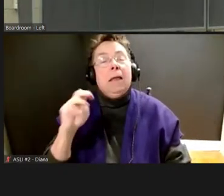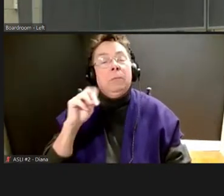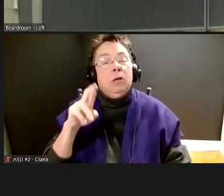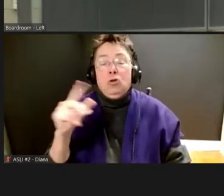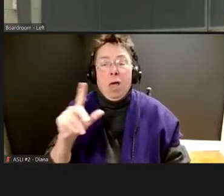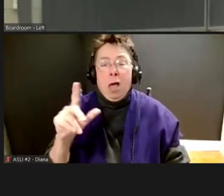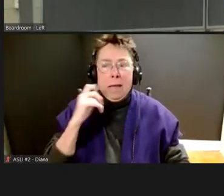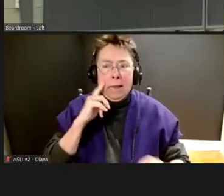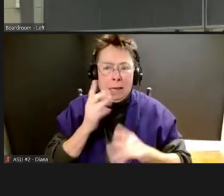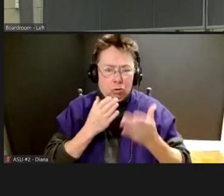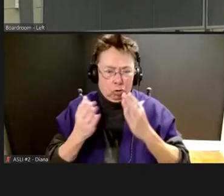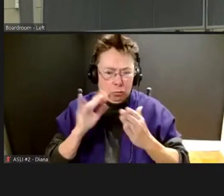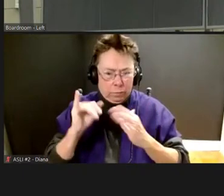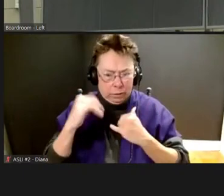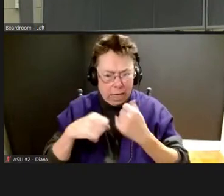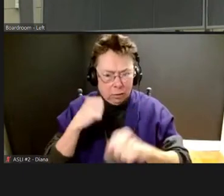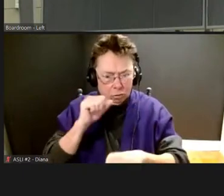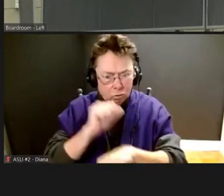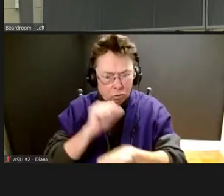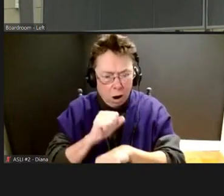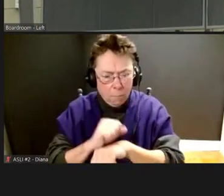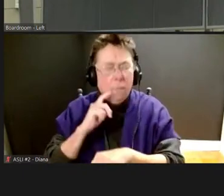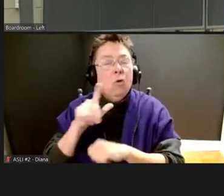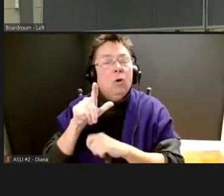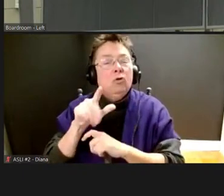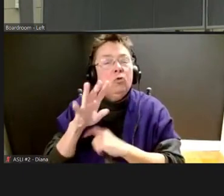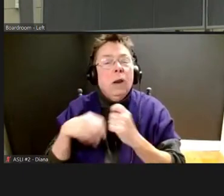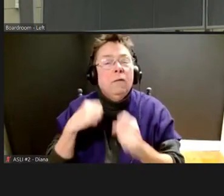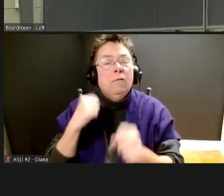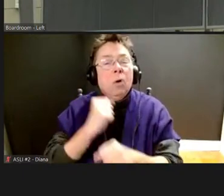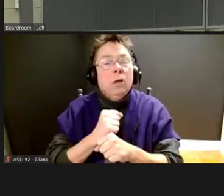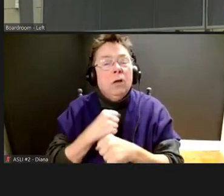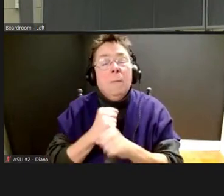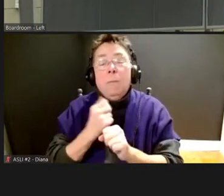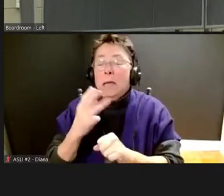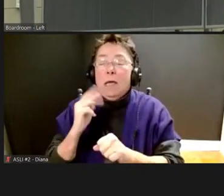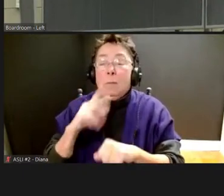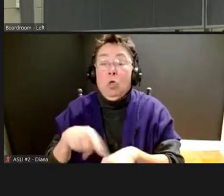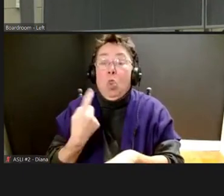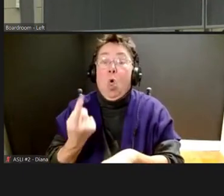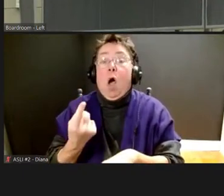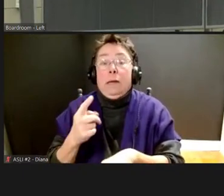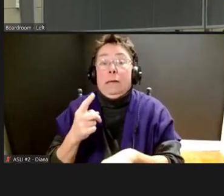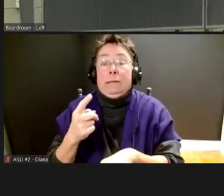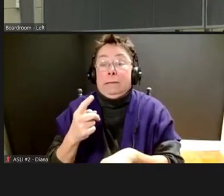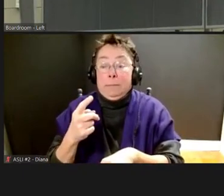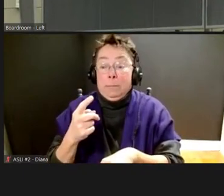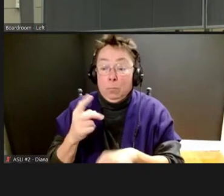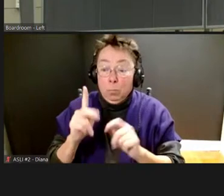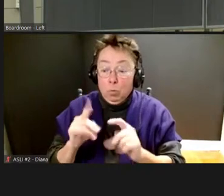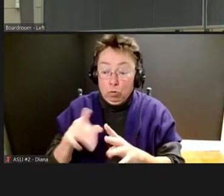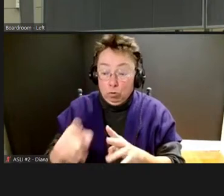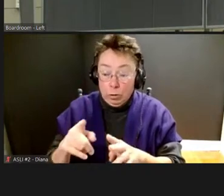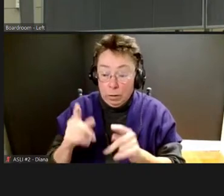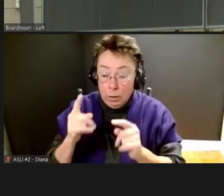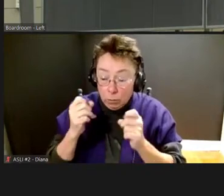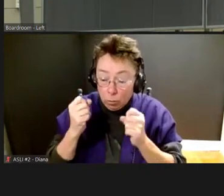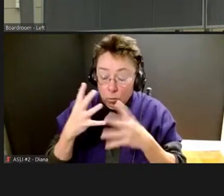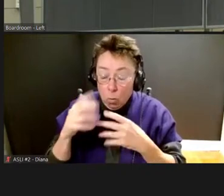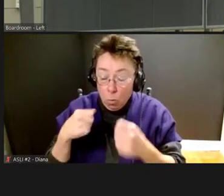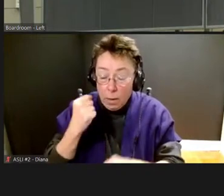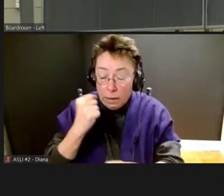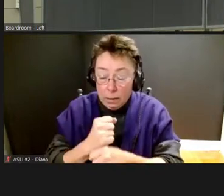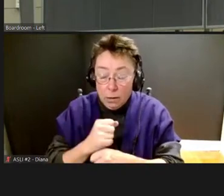that role for 24 years, making him the longest tenured person in that position in CTA's